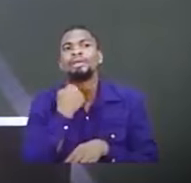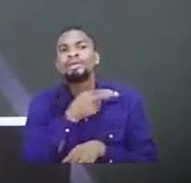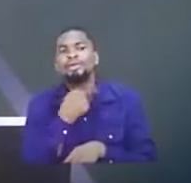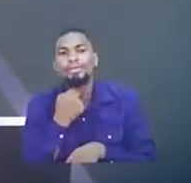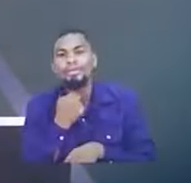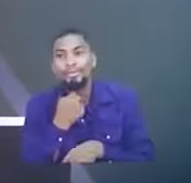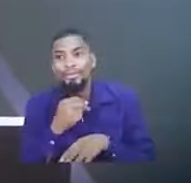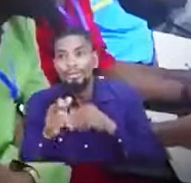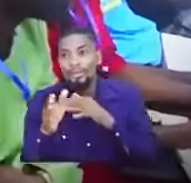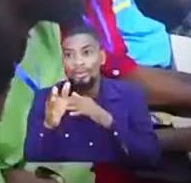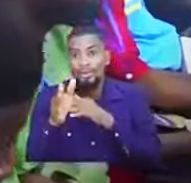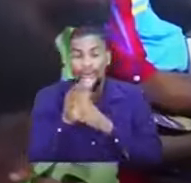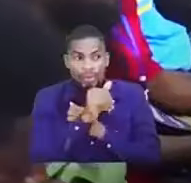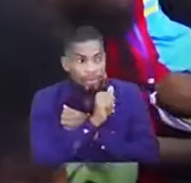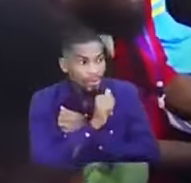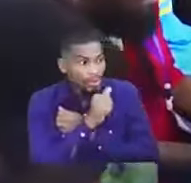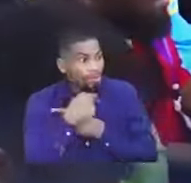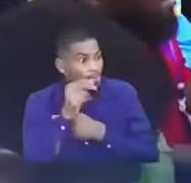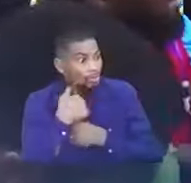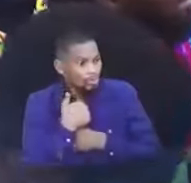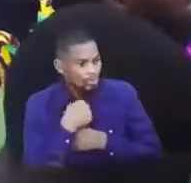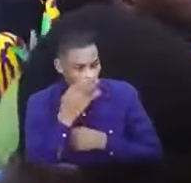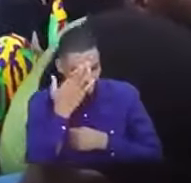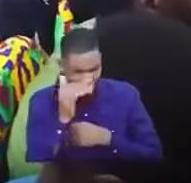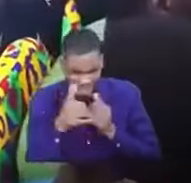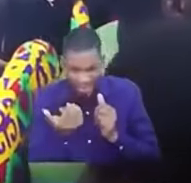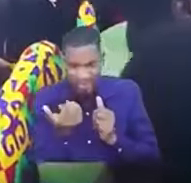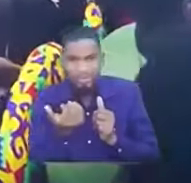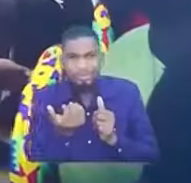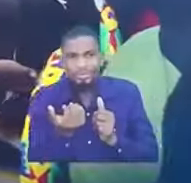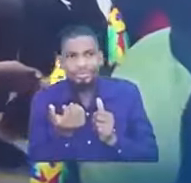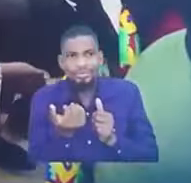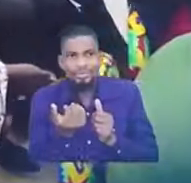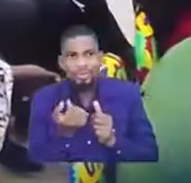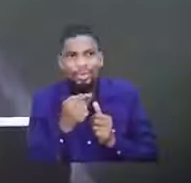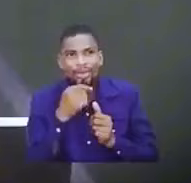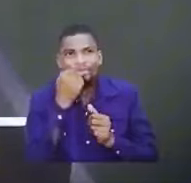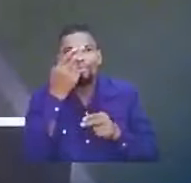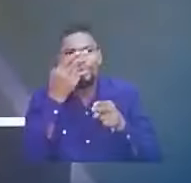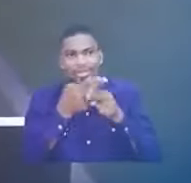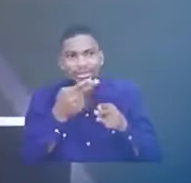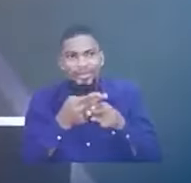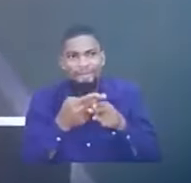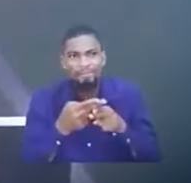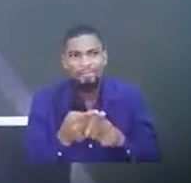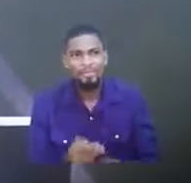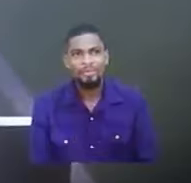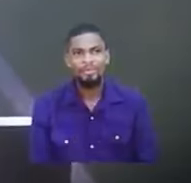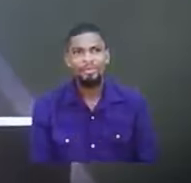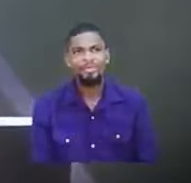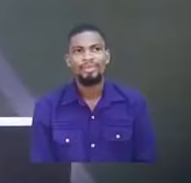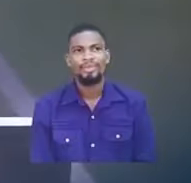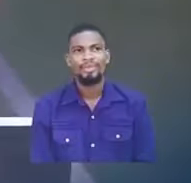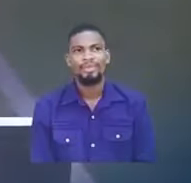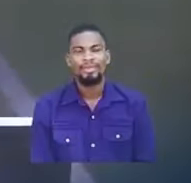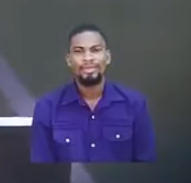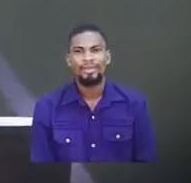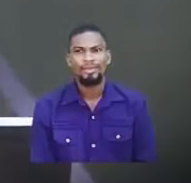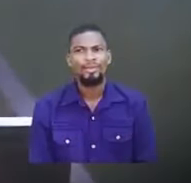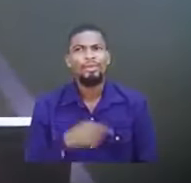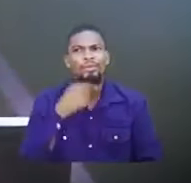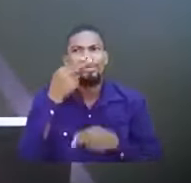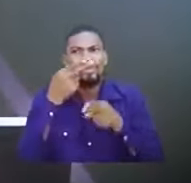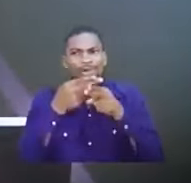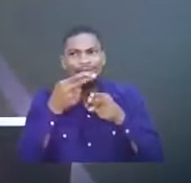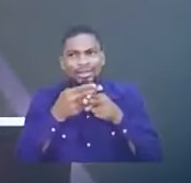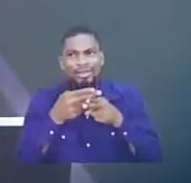not me. And then they mentioned the name. In fact, the name she had, she mentioned it. And